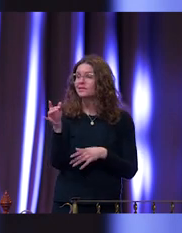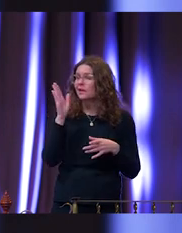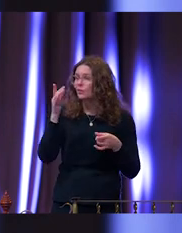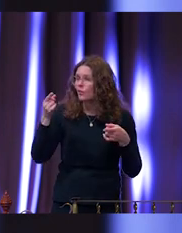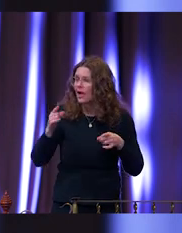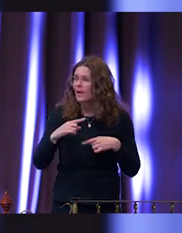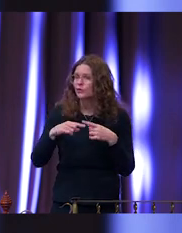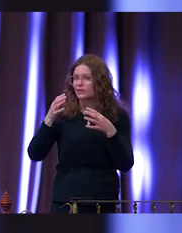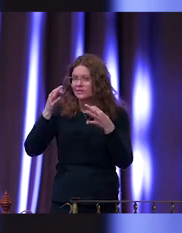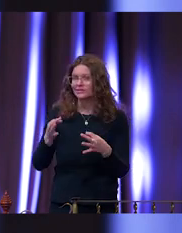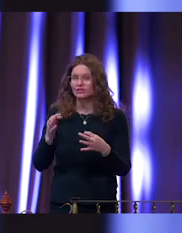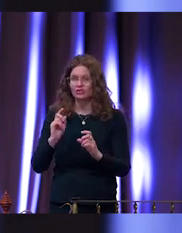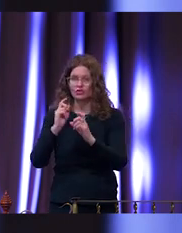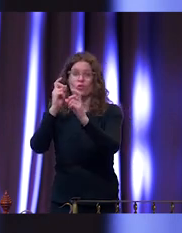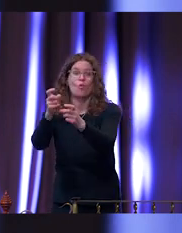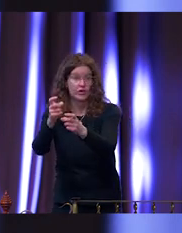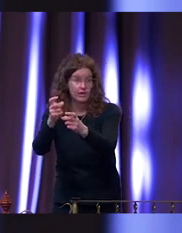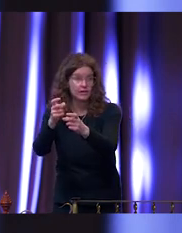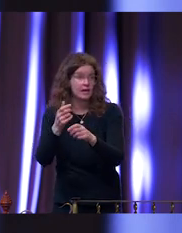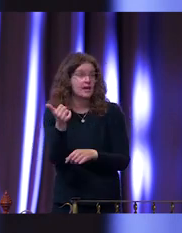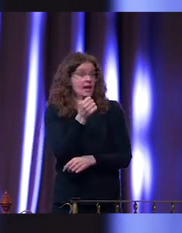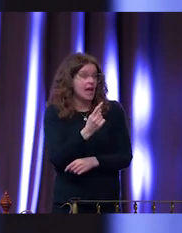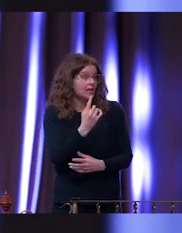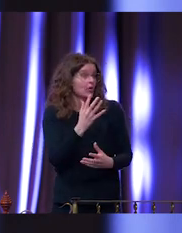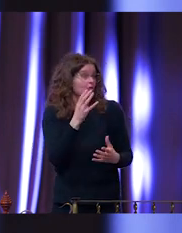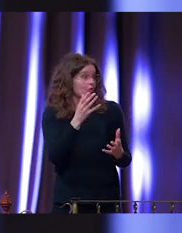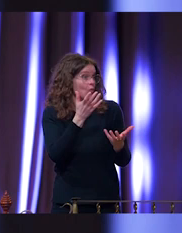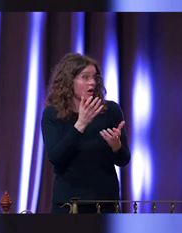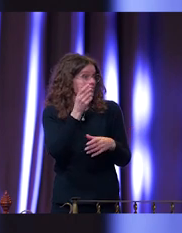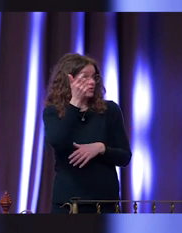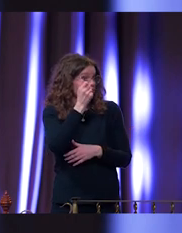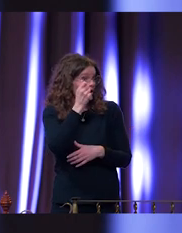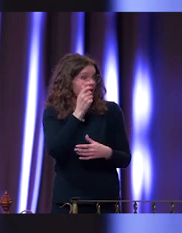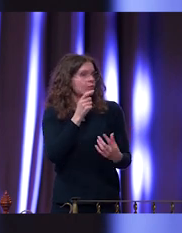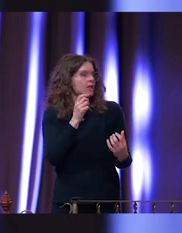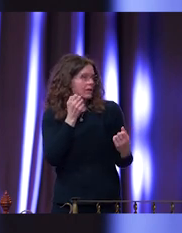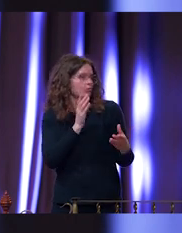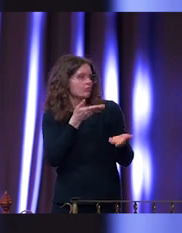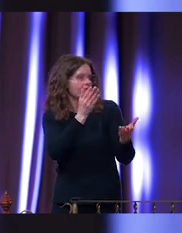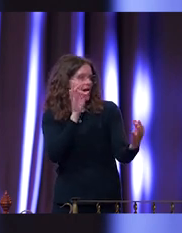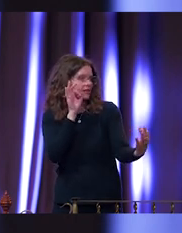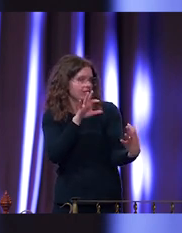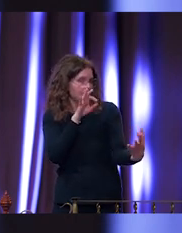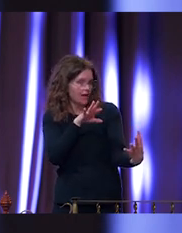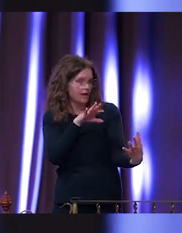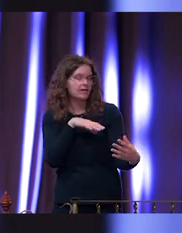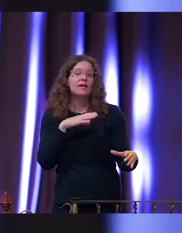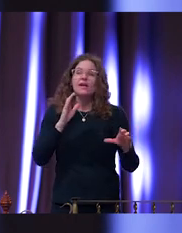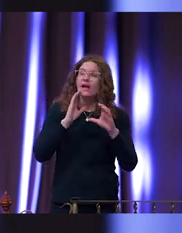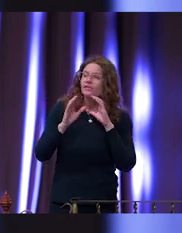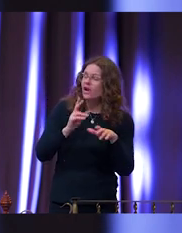are awarded, that anyone who is a grant seeker can reach out to them for input, feedback. And the conversations both,